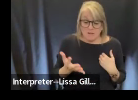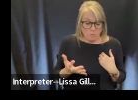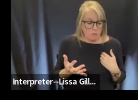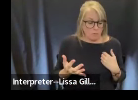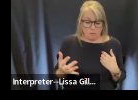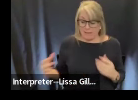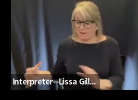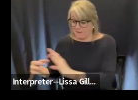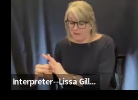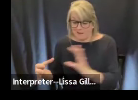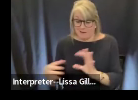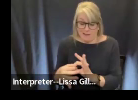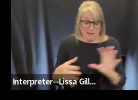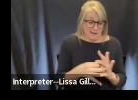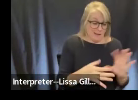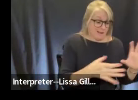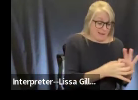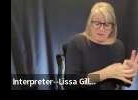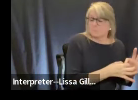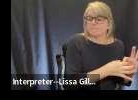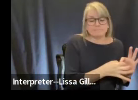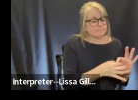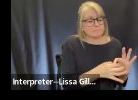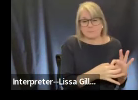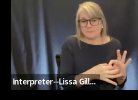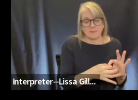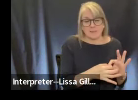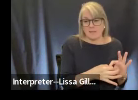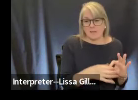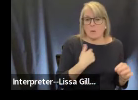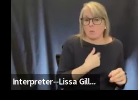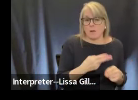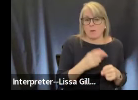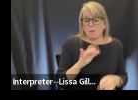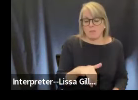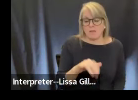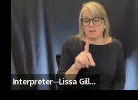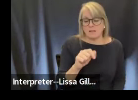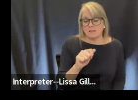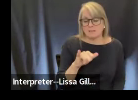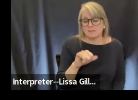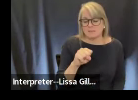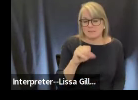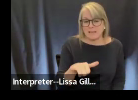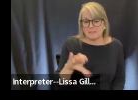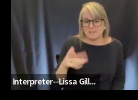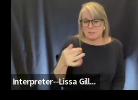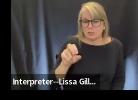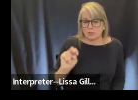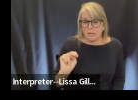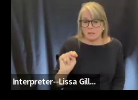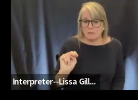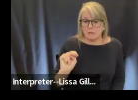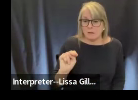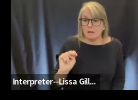actually drawing that energy out even further and you're making it work harder, which increases the ability for those wires to overheat. And then you